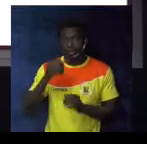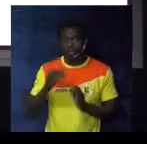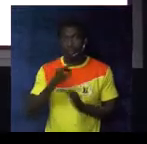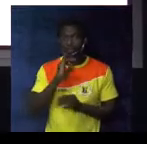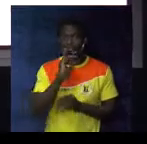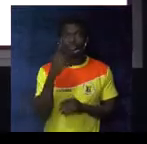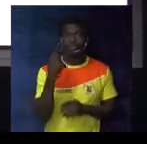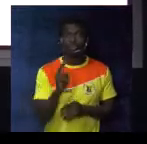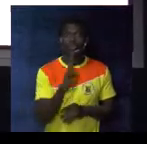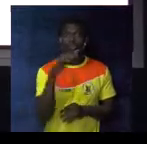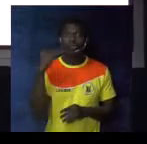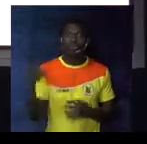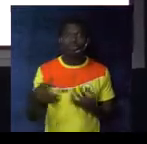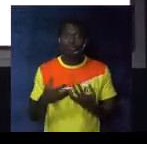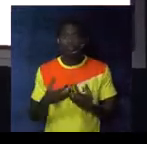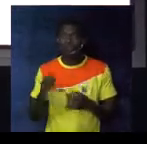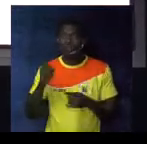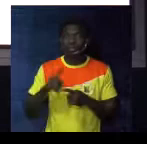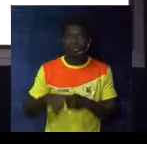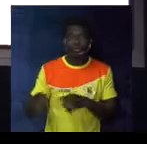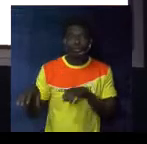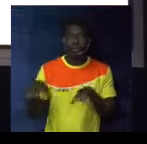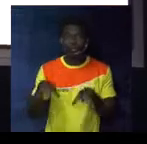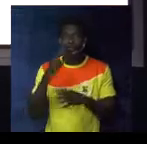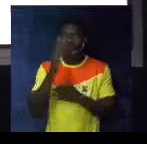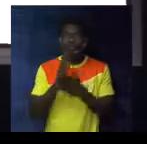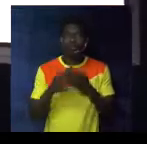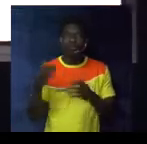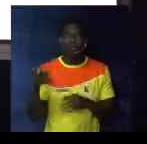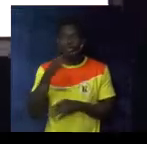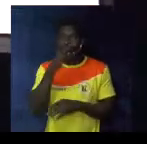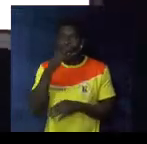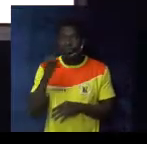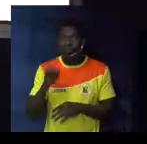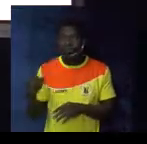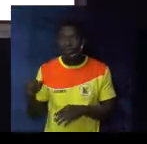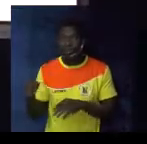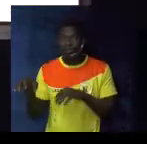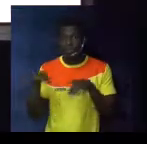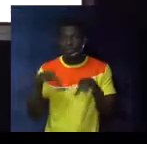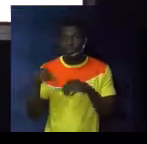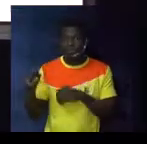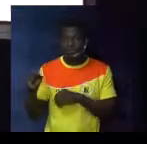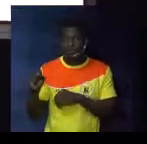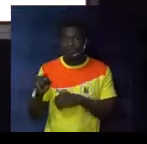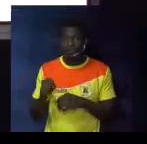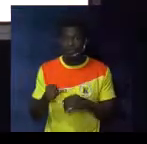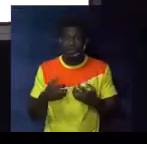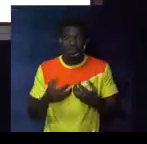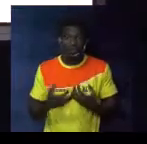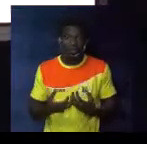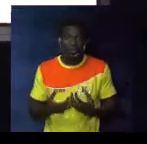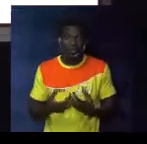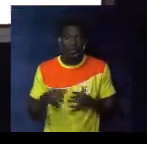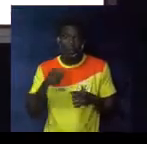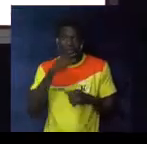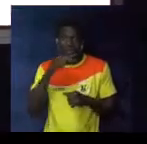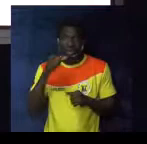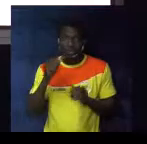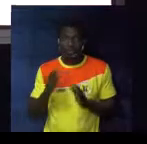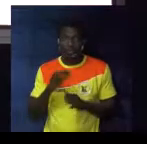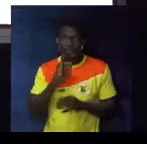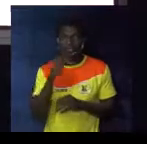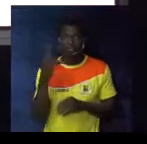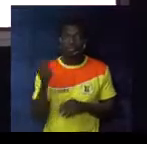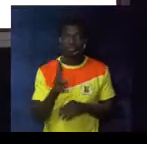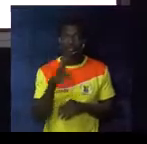Mechanized agriculture is the use of machines to perform some of farming activities.